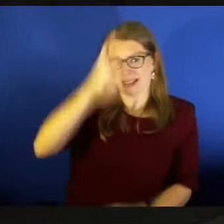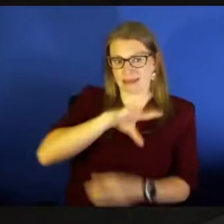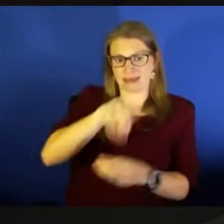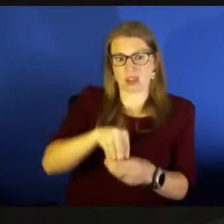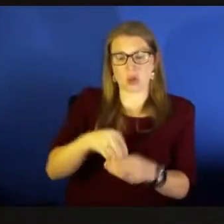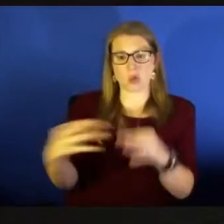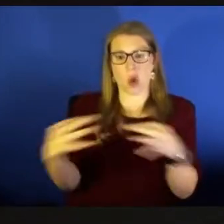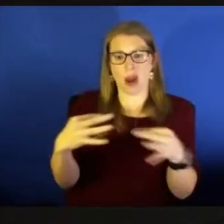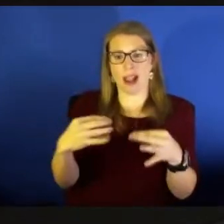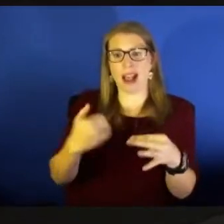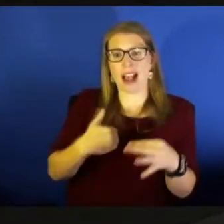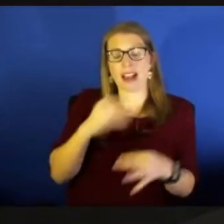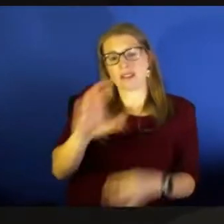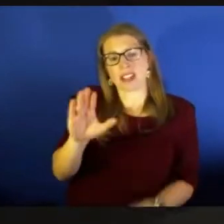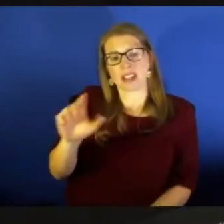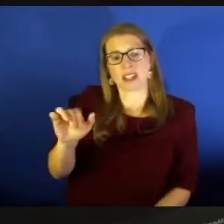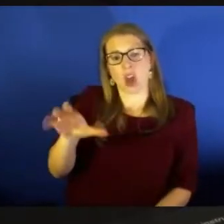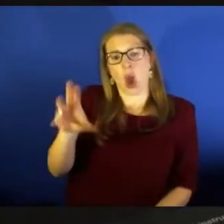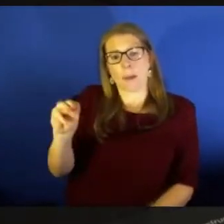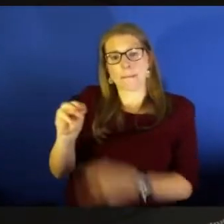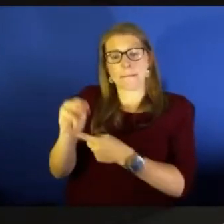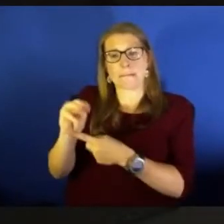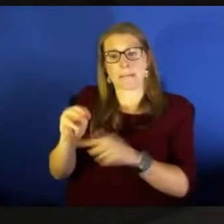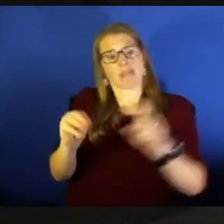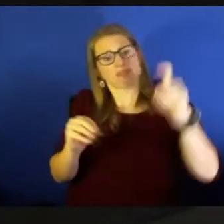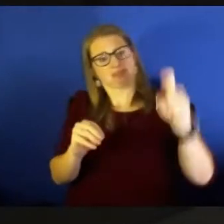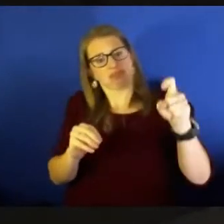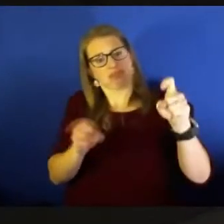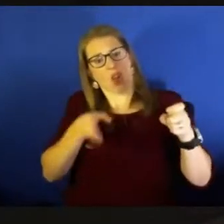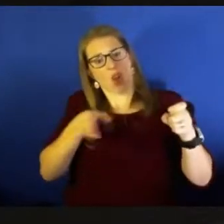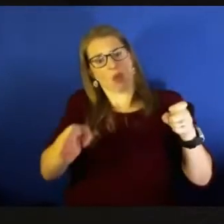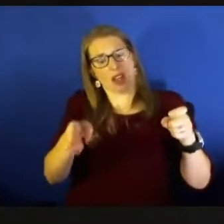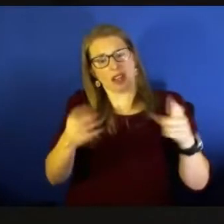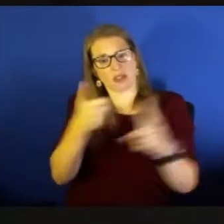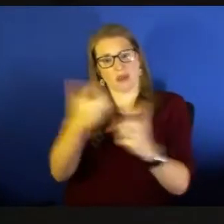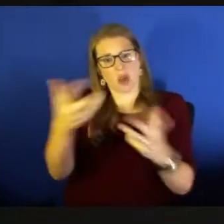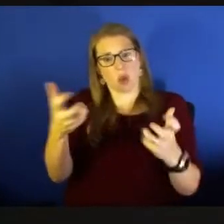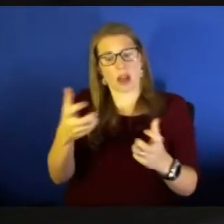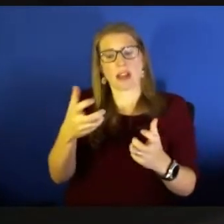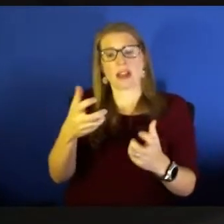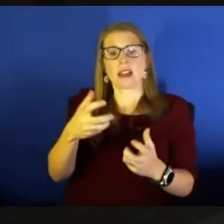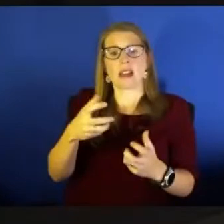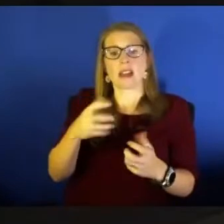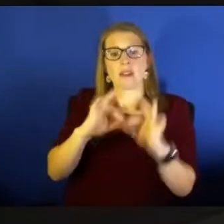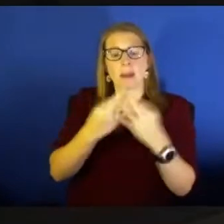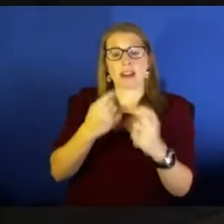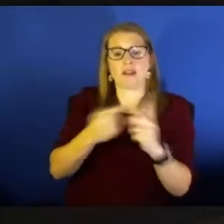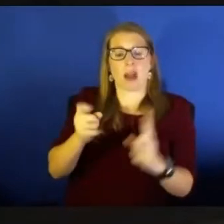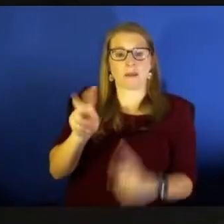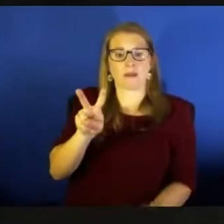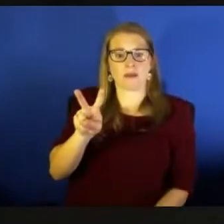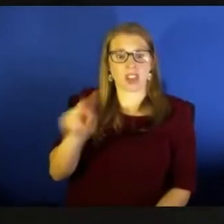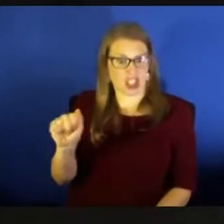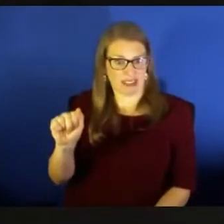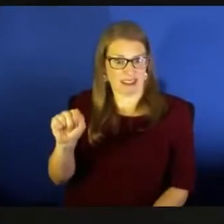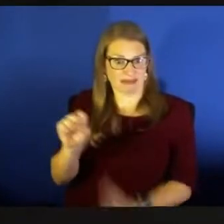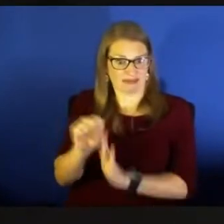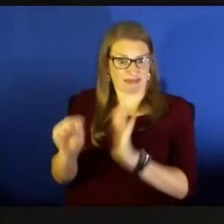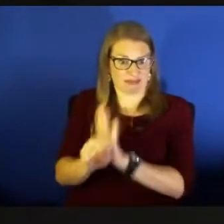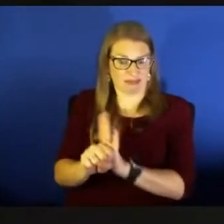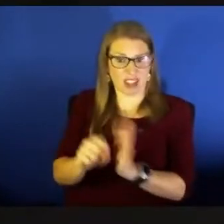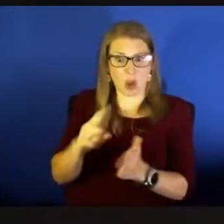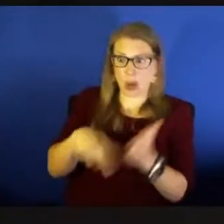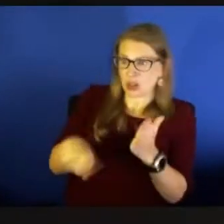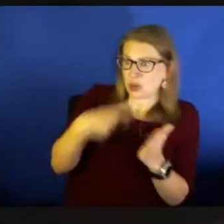his arm hanging in the hallway. Would you like it? And this was a family from Virginia. And when you get those calls, what do you say? Yes? Well, we're very interested